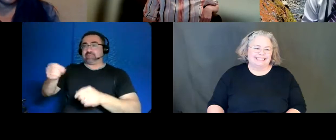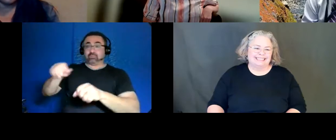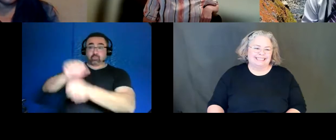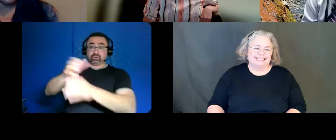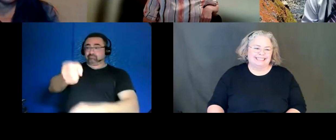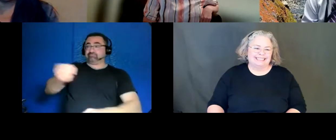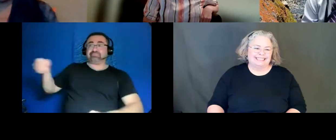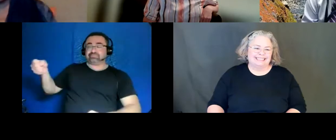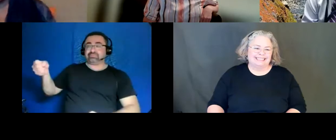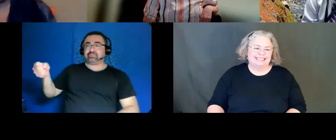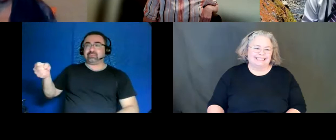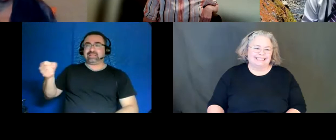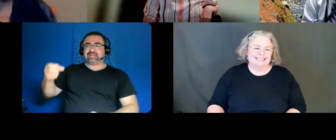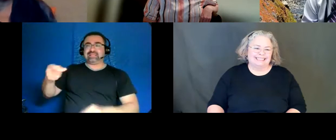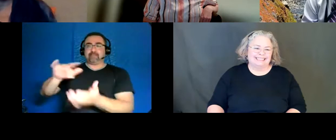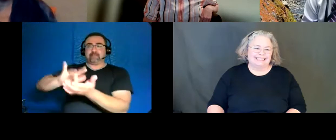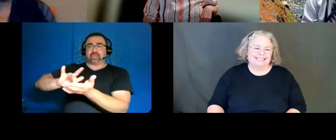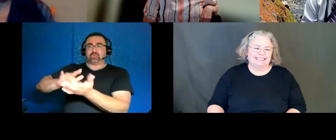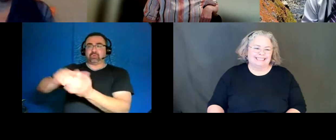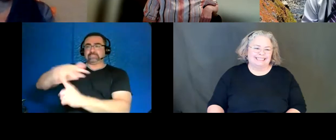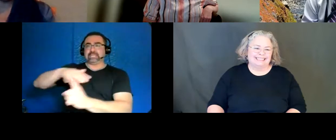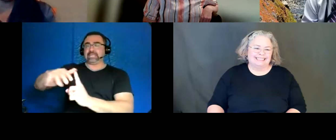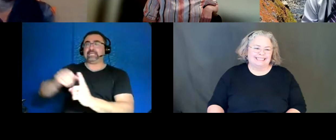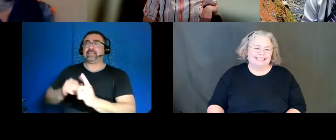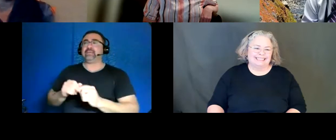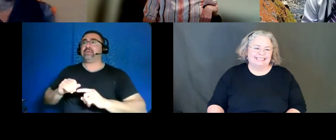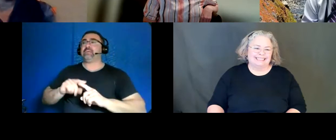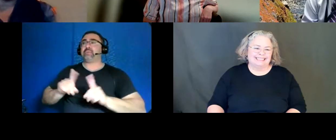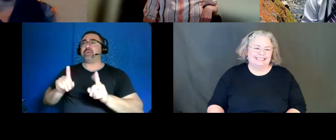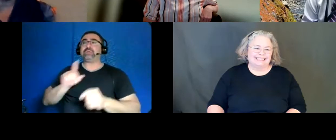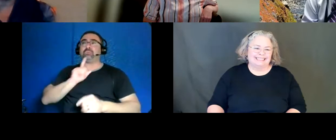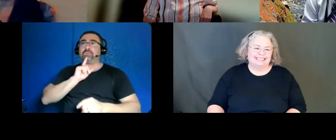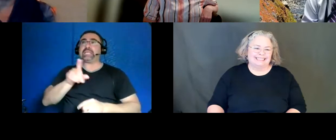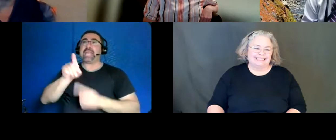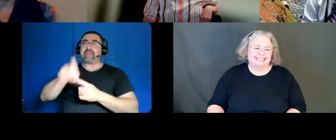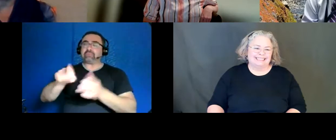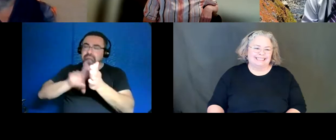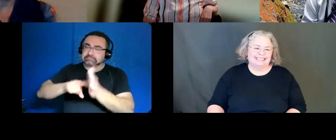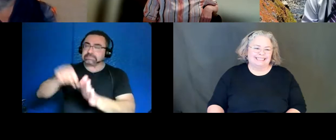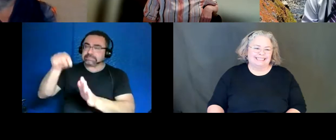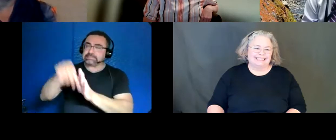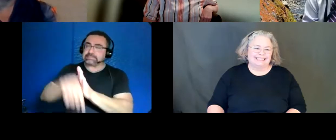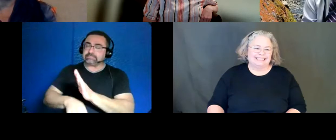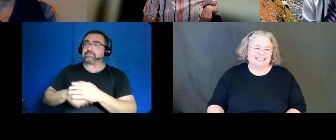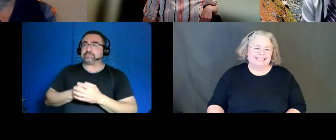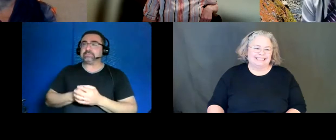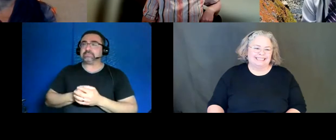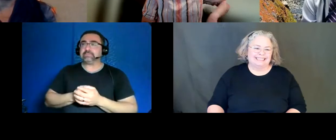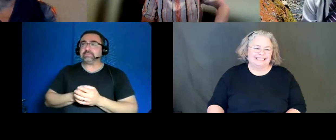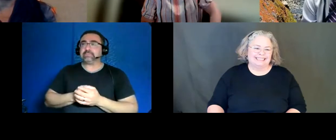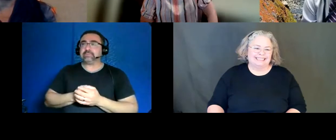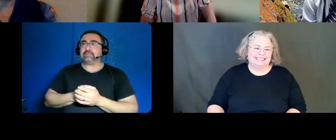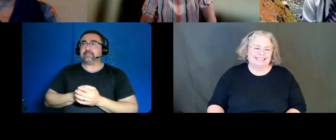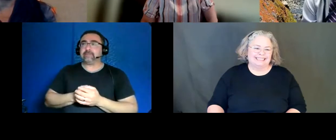in a healthcare setting. So we have to really look at that a little bit more closely. But